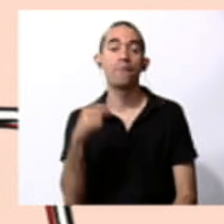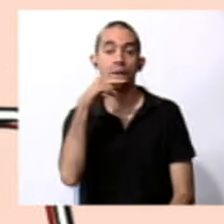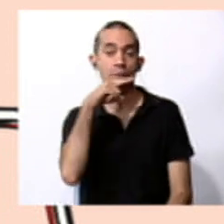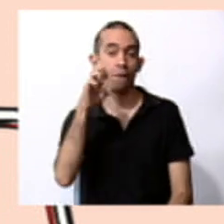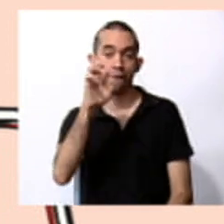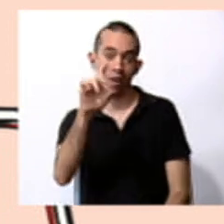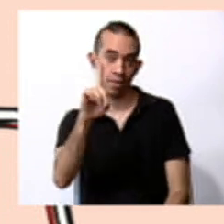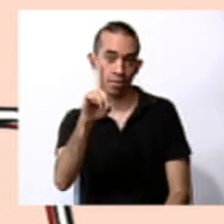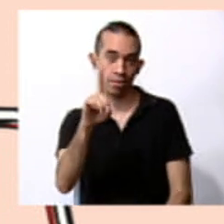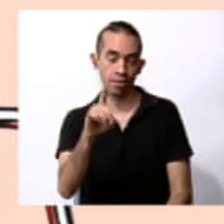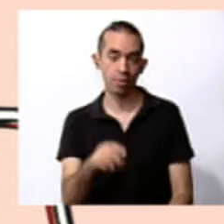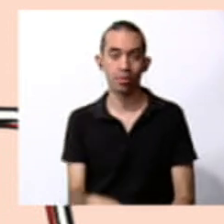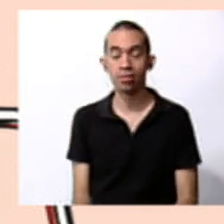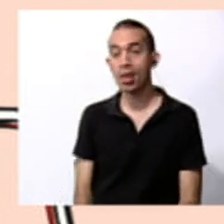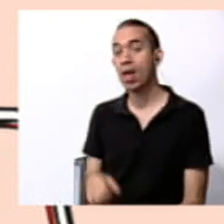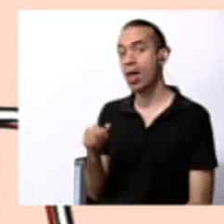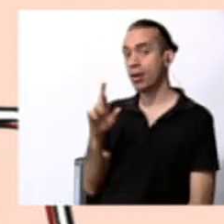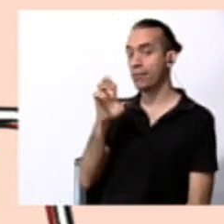Red.